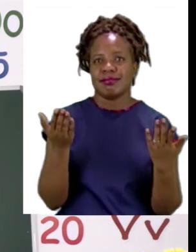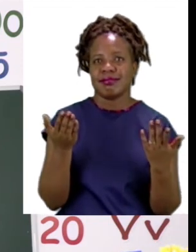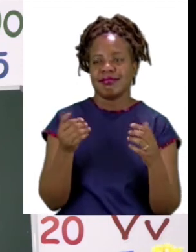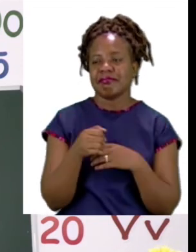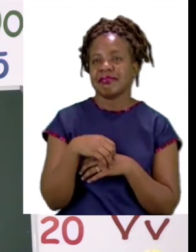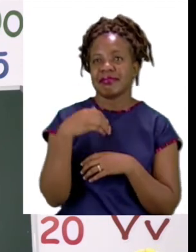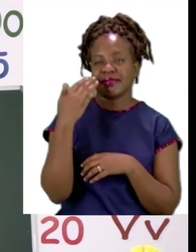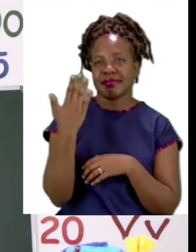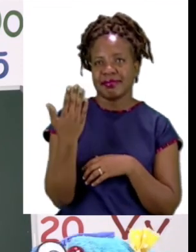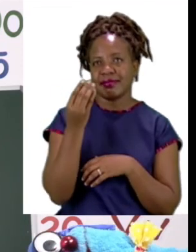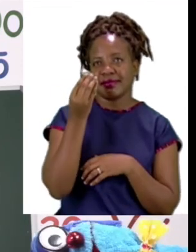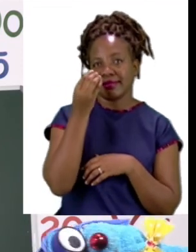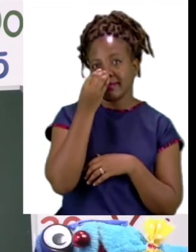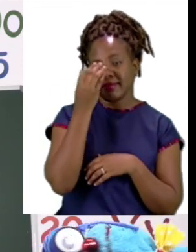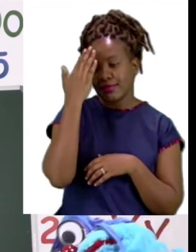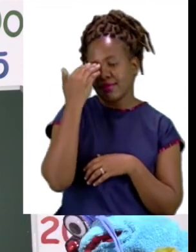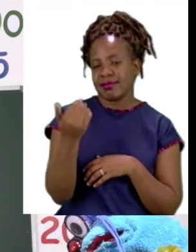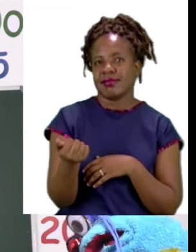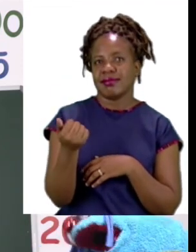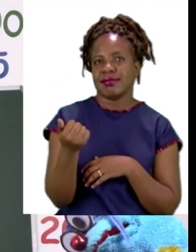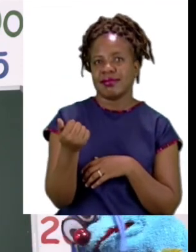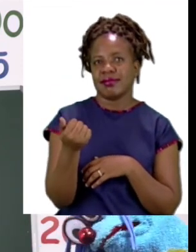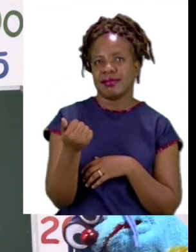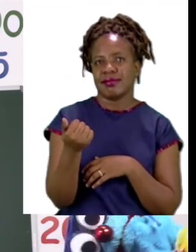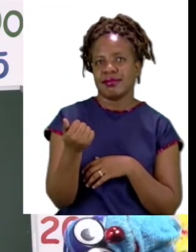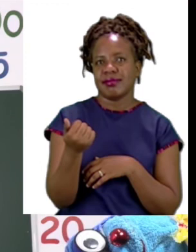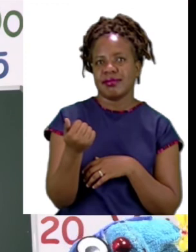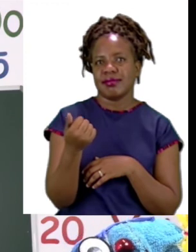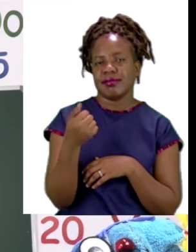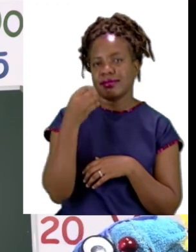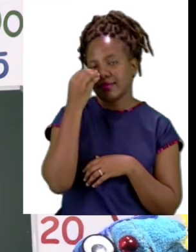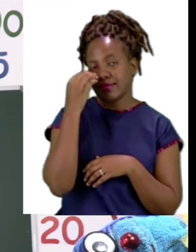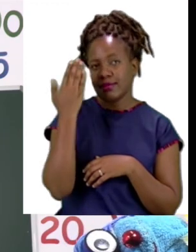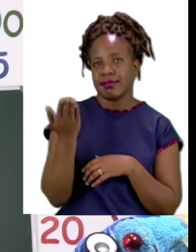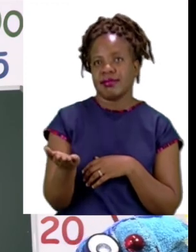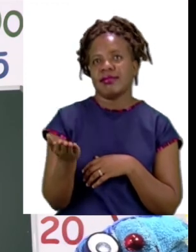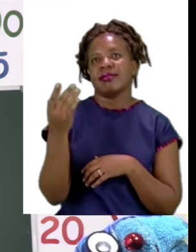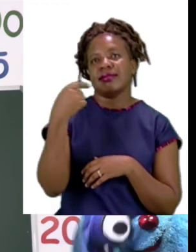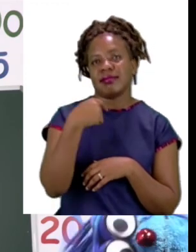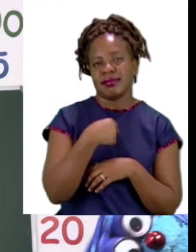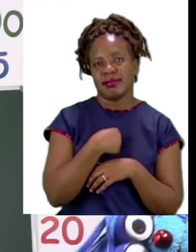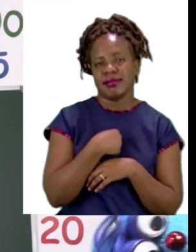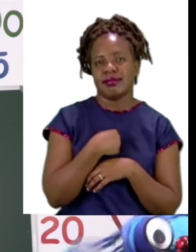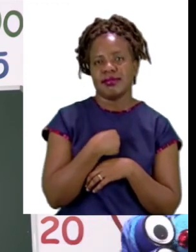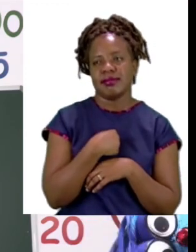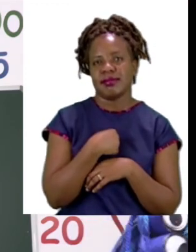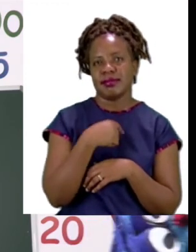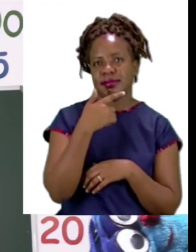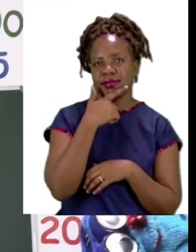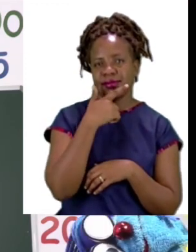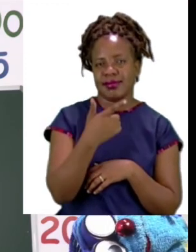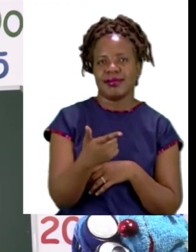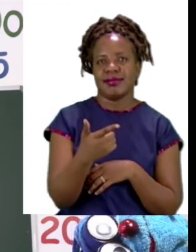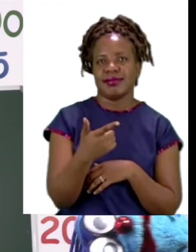There he is. Hello, Sashi. So, from Sashi and I, we would like to say thank you